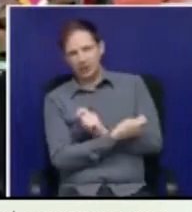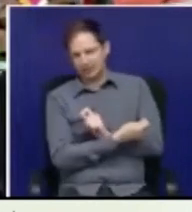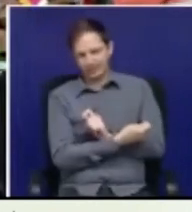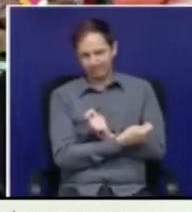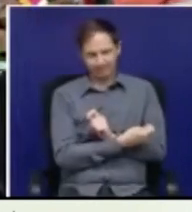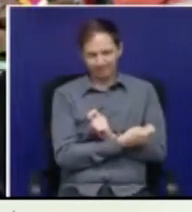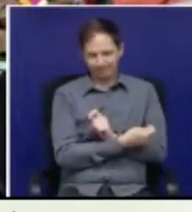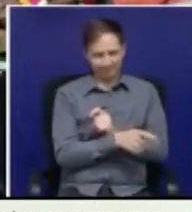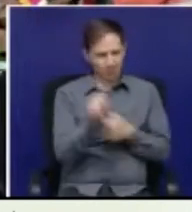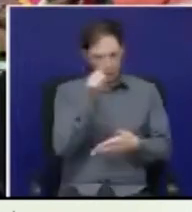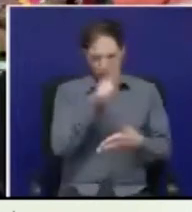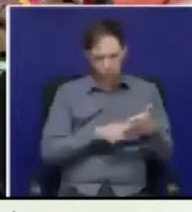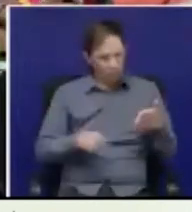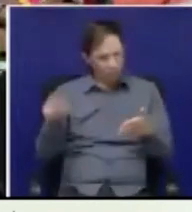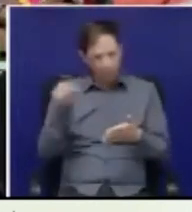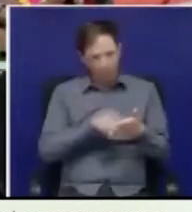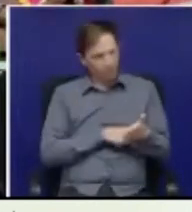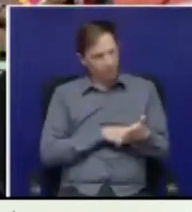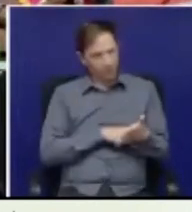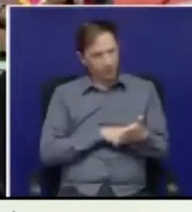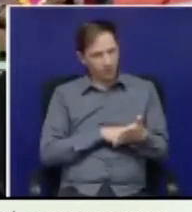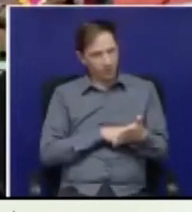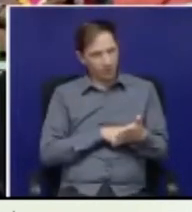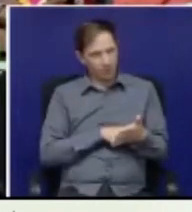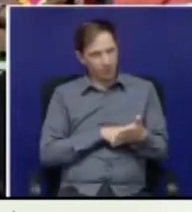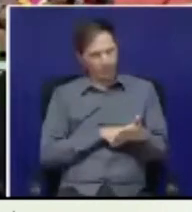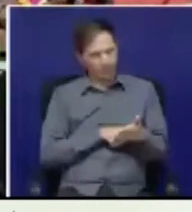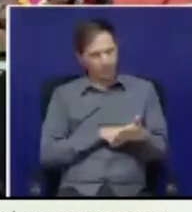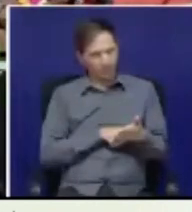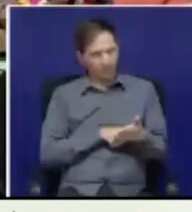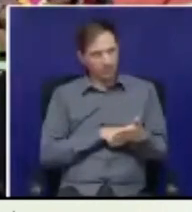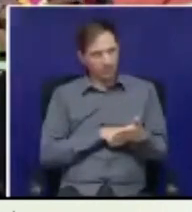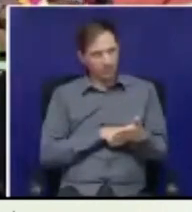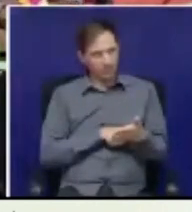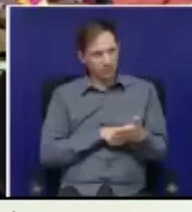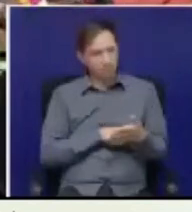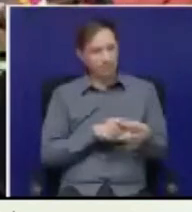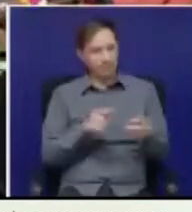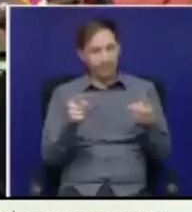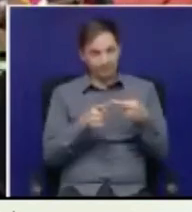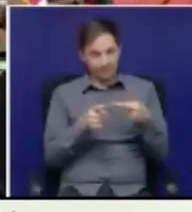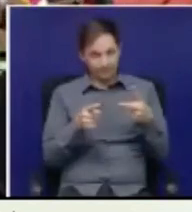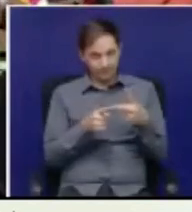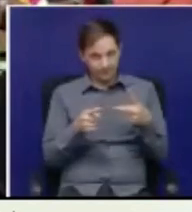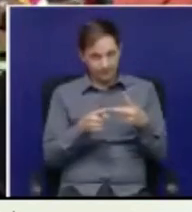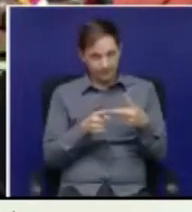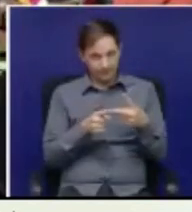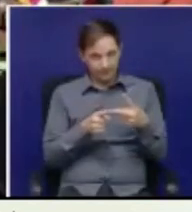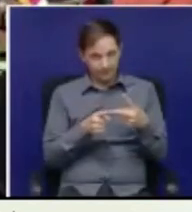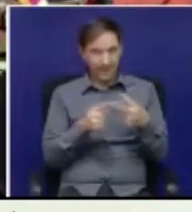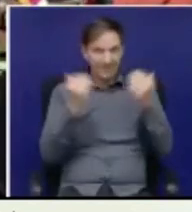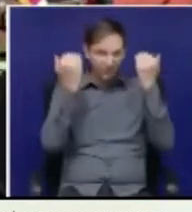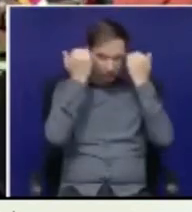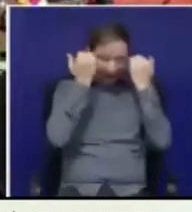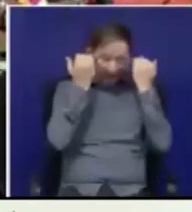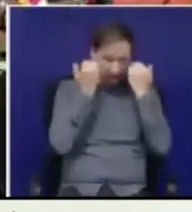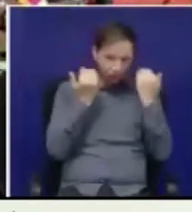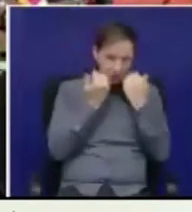First, you are wrong. He's telling me there's means of finance. The second thing Judge Madlanga says, he